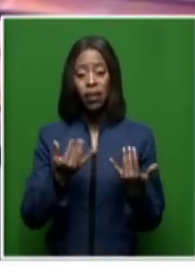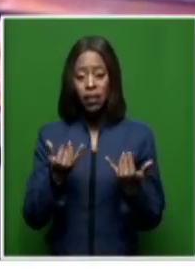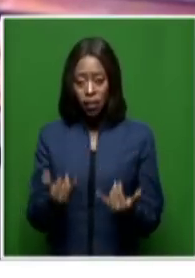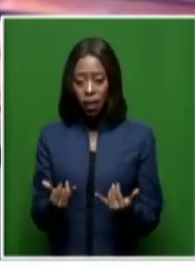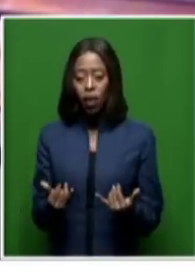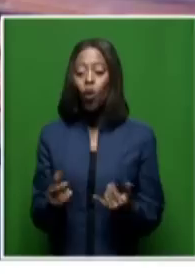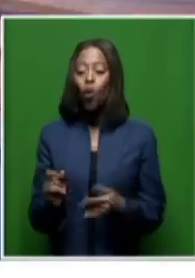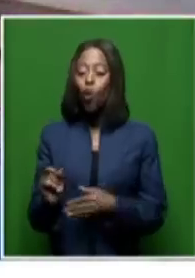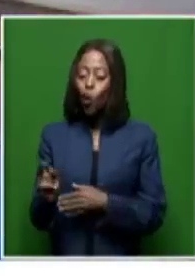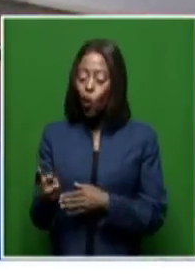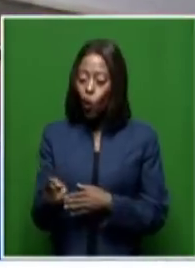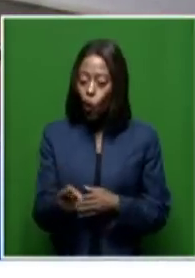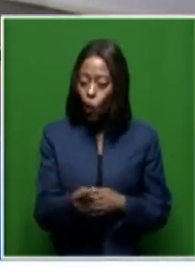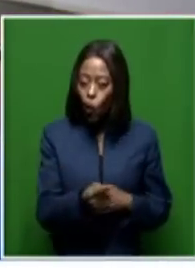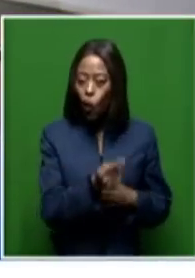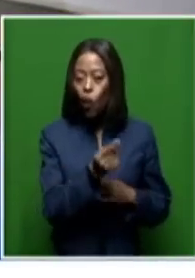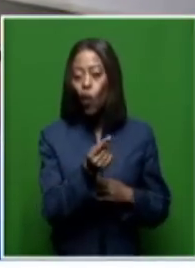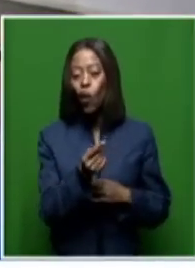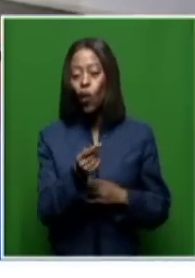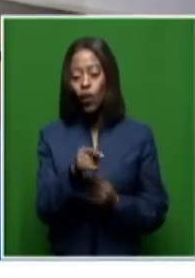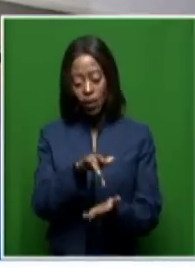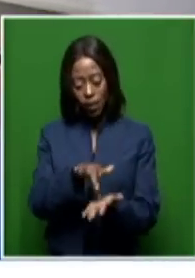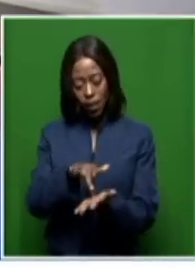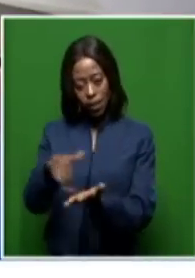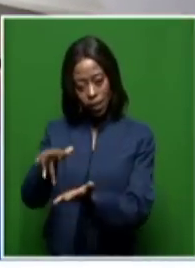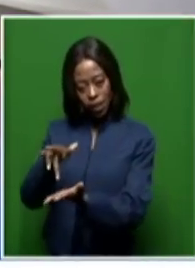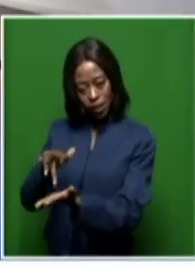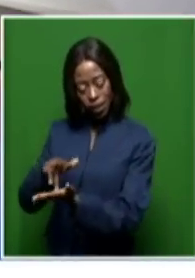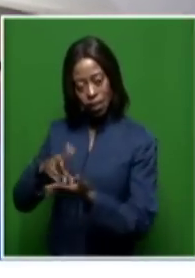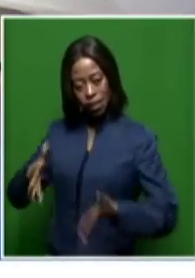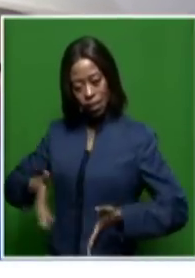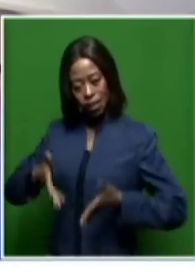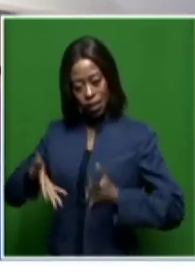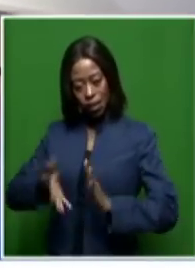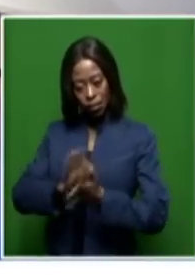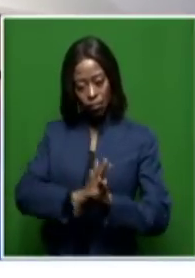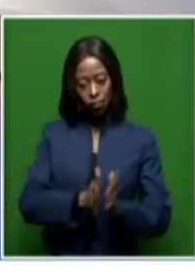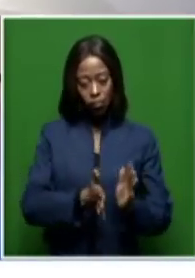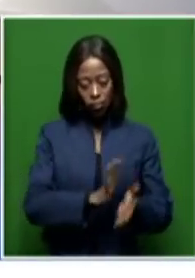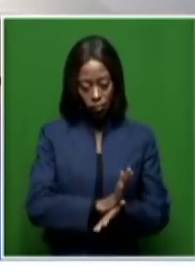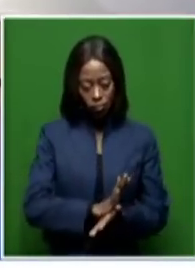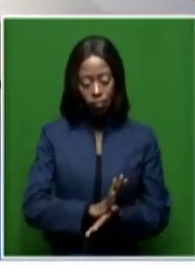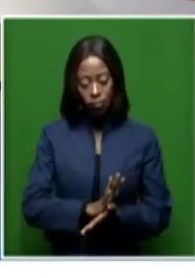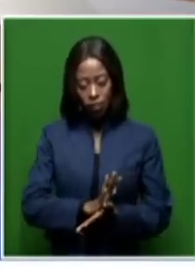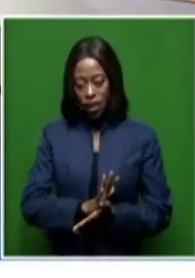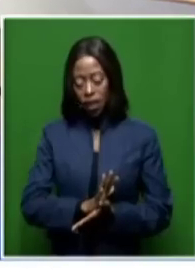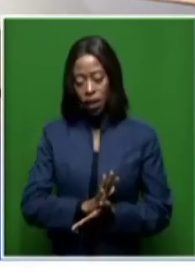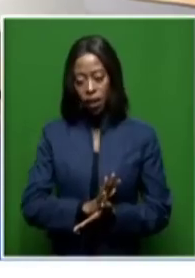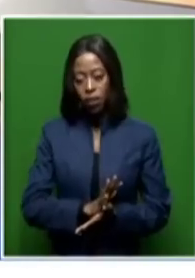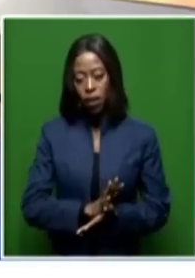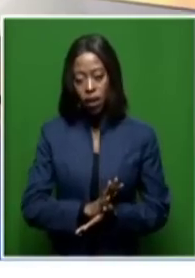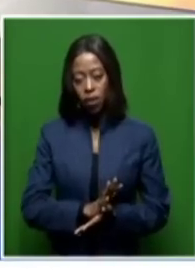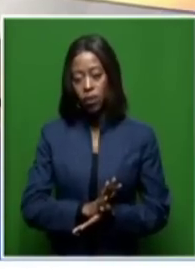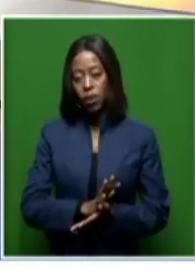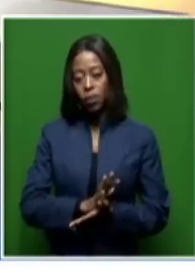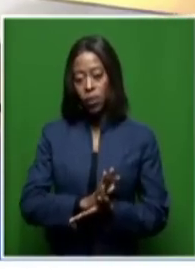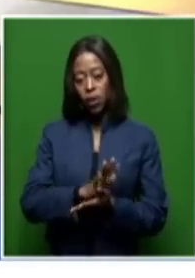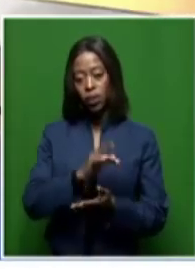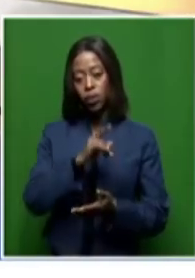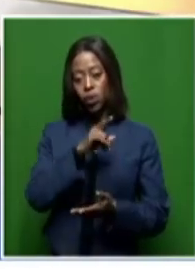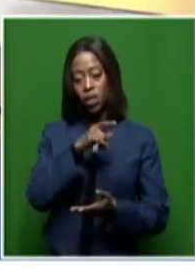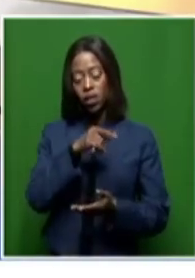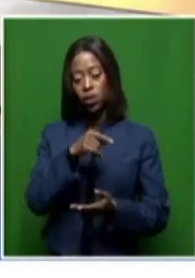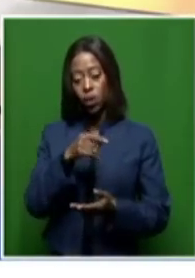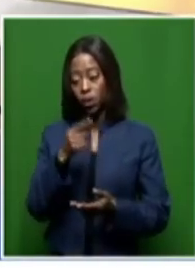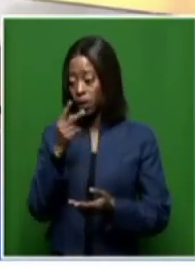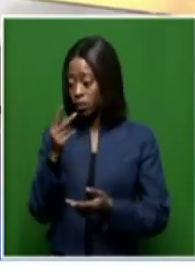down all the stations that were vandalized and bringing them back to life. You're talking about Kliptown. You see